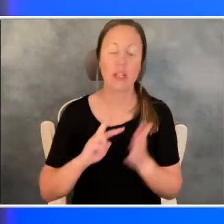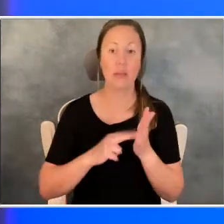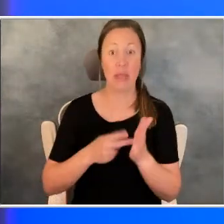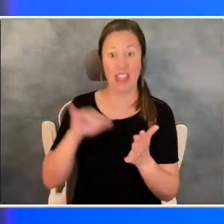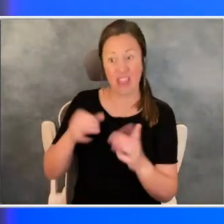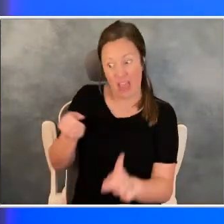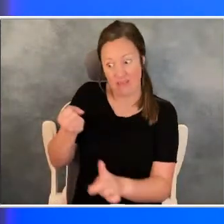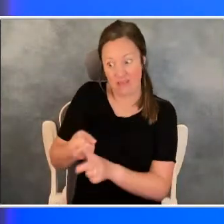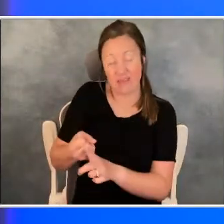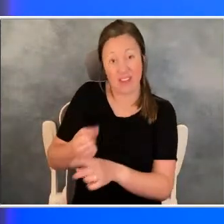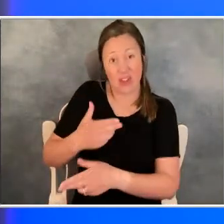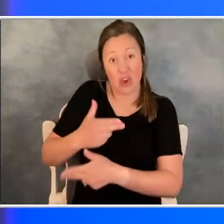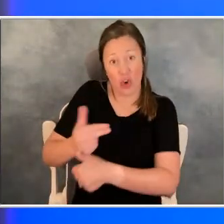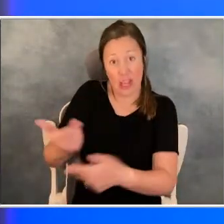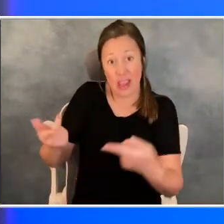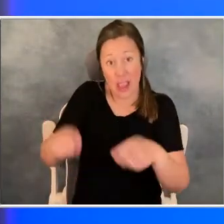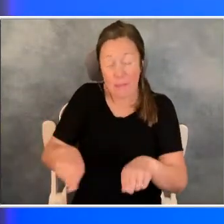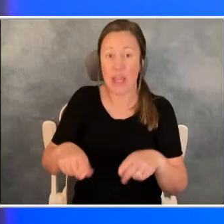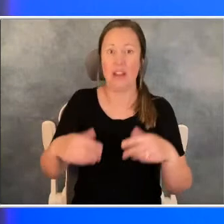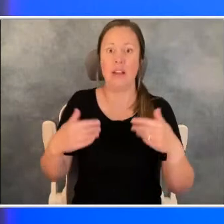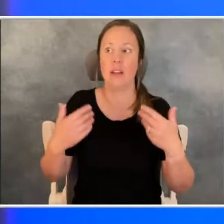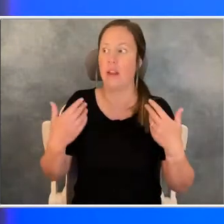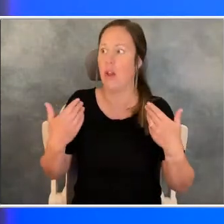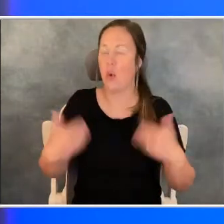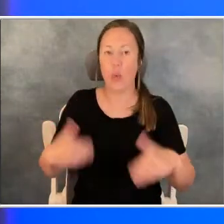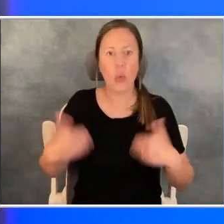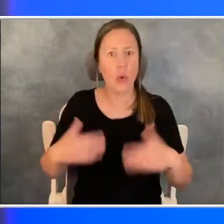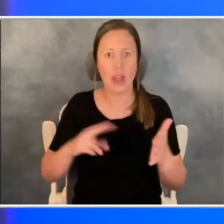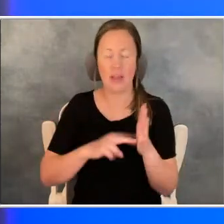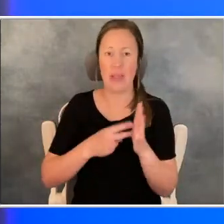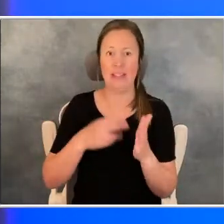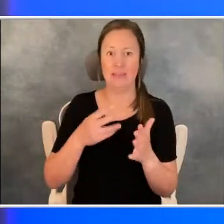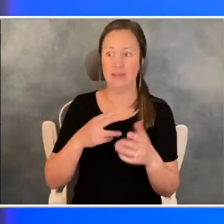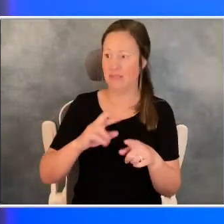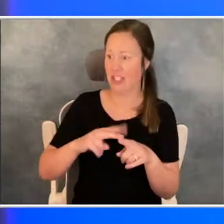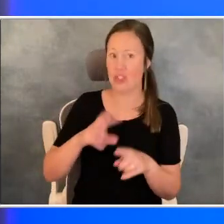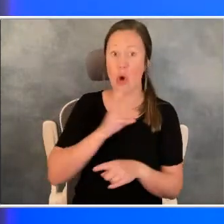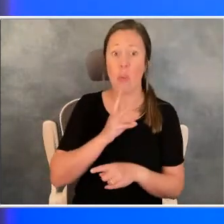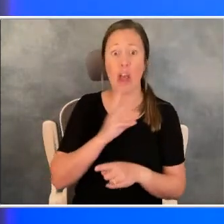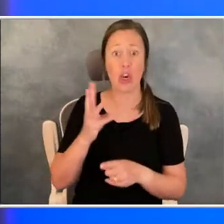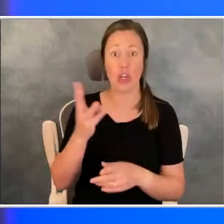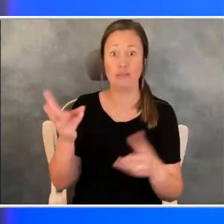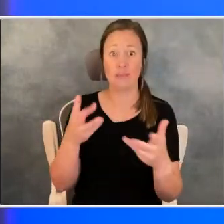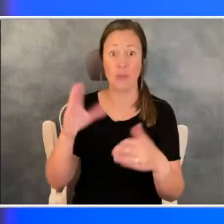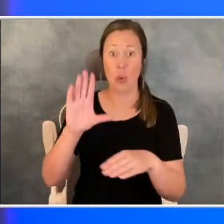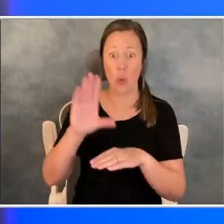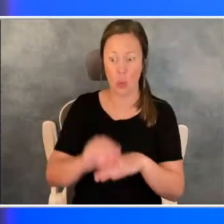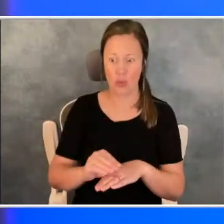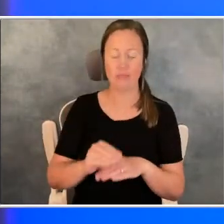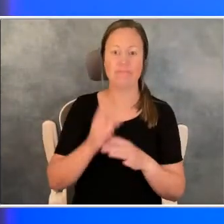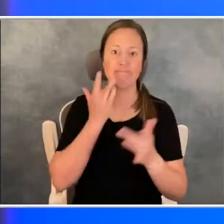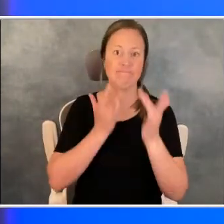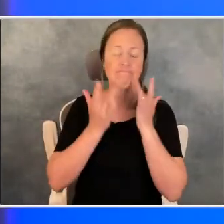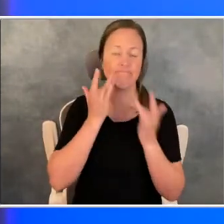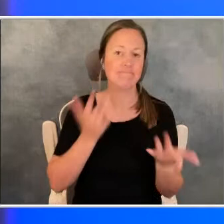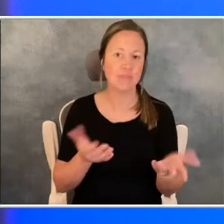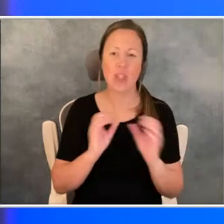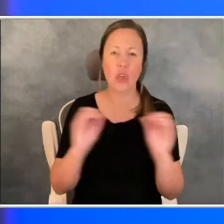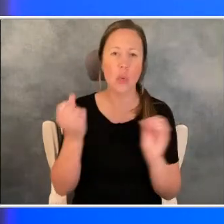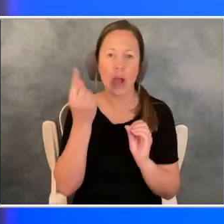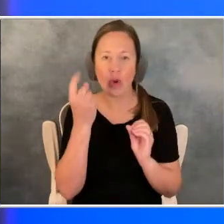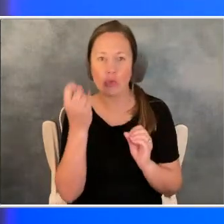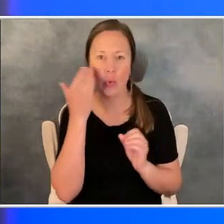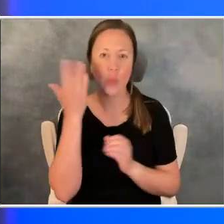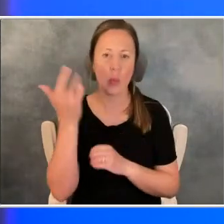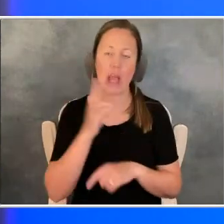water. It was sterile product to hydrate patients, and no one could understand why. But it's a long-term problem. It's a